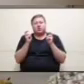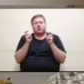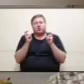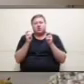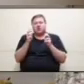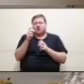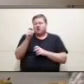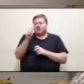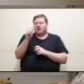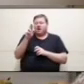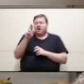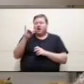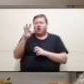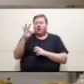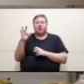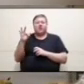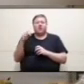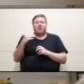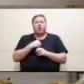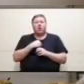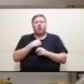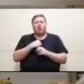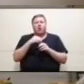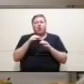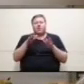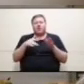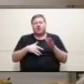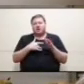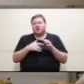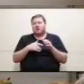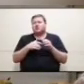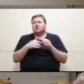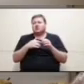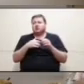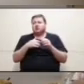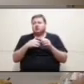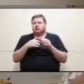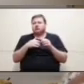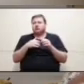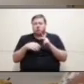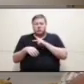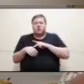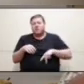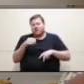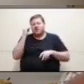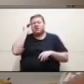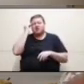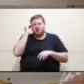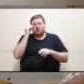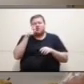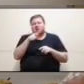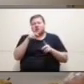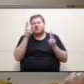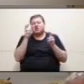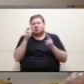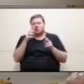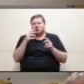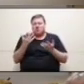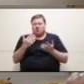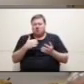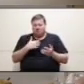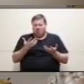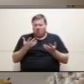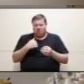tariffs owed to the residents. I'd like the Premier to be interested in this matter. From where I sit, it's